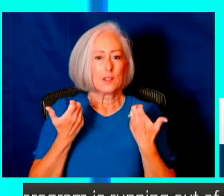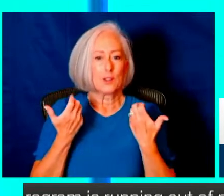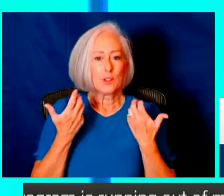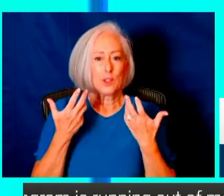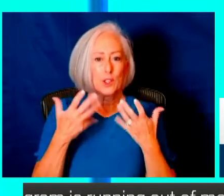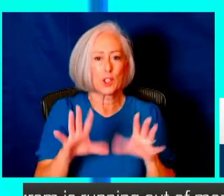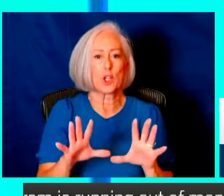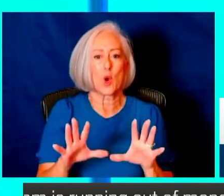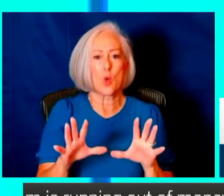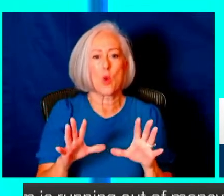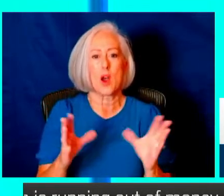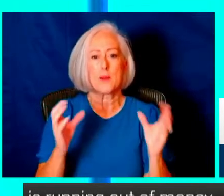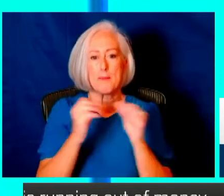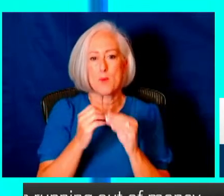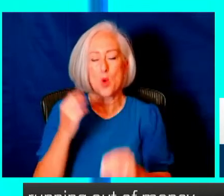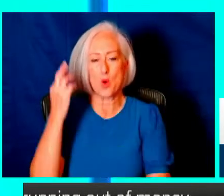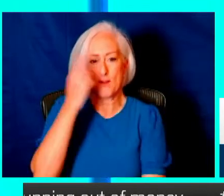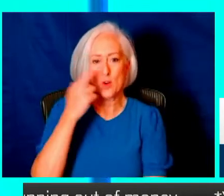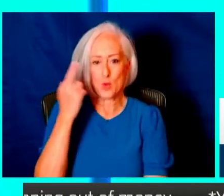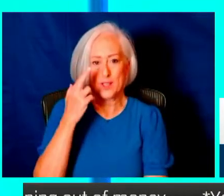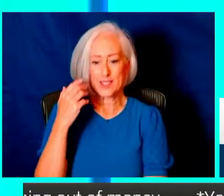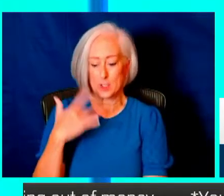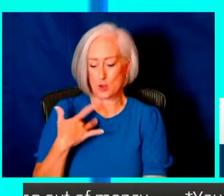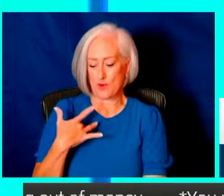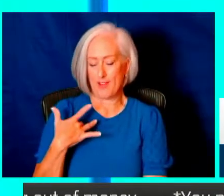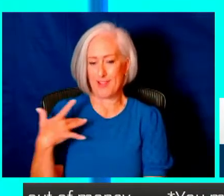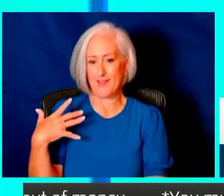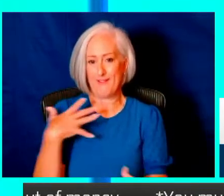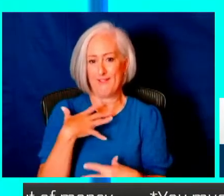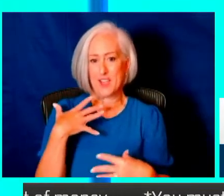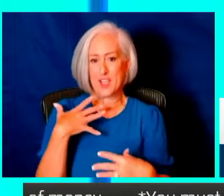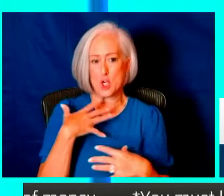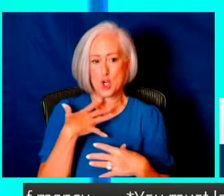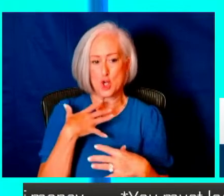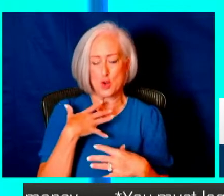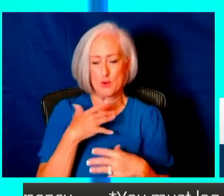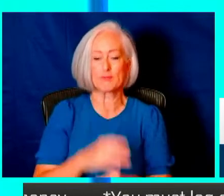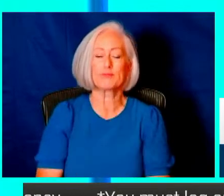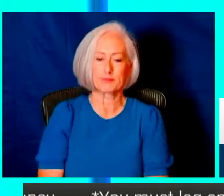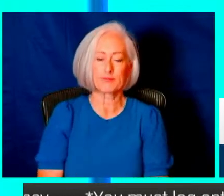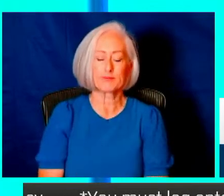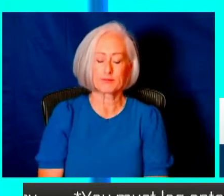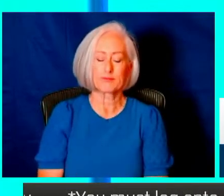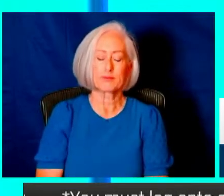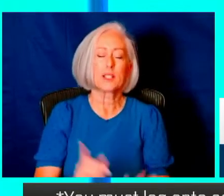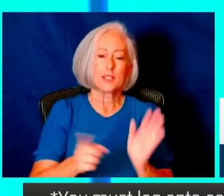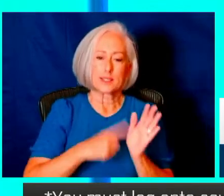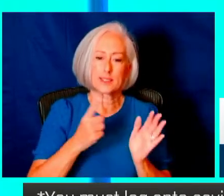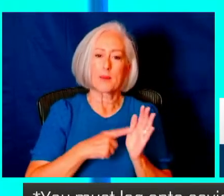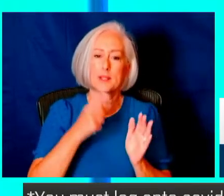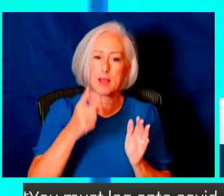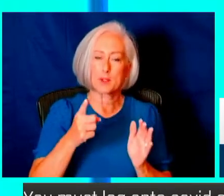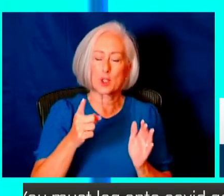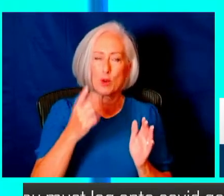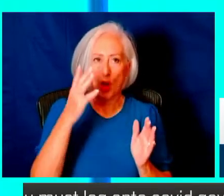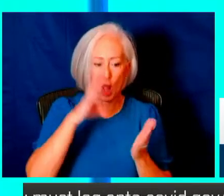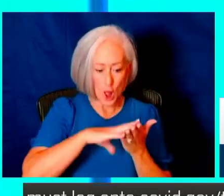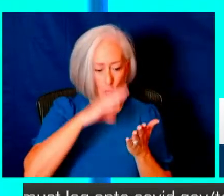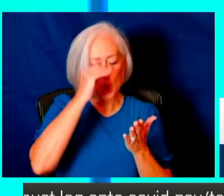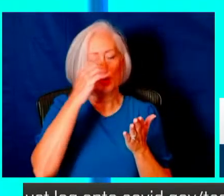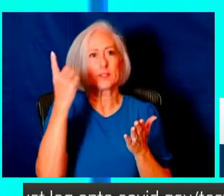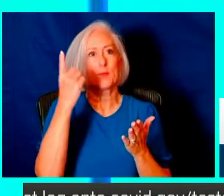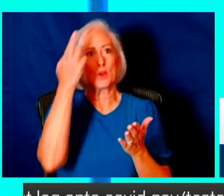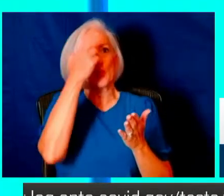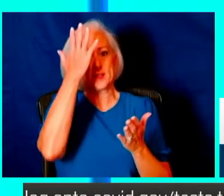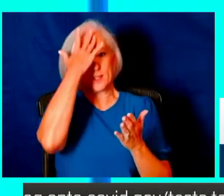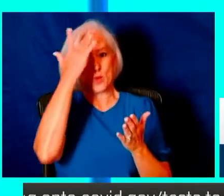to fear. And sometimes if you find out someone's reason for incarceration or you ask, that